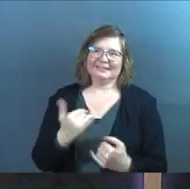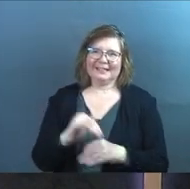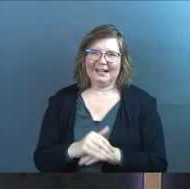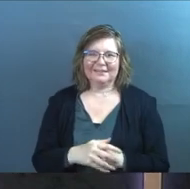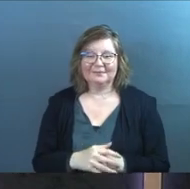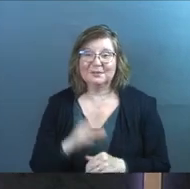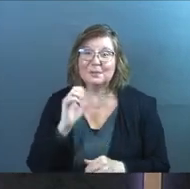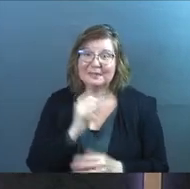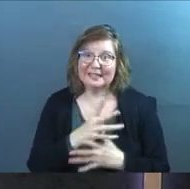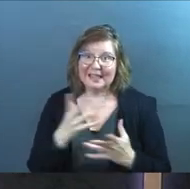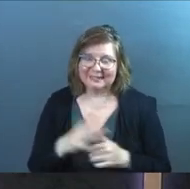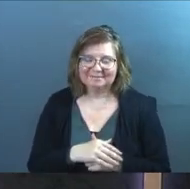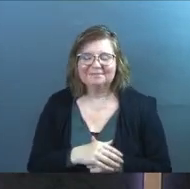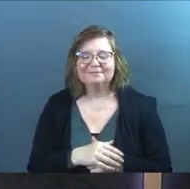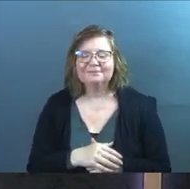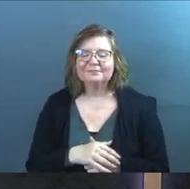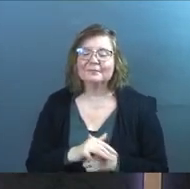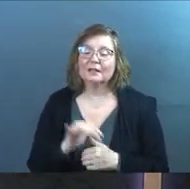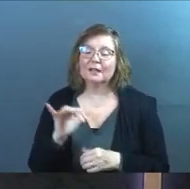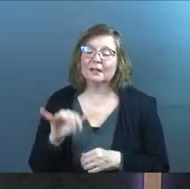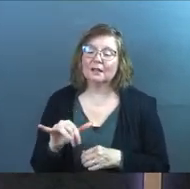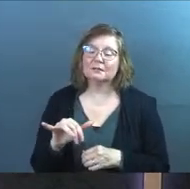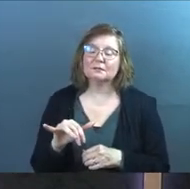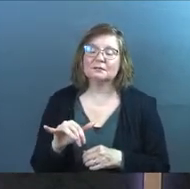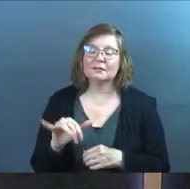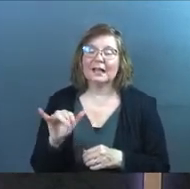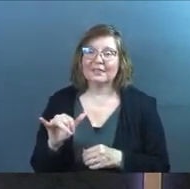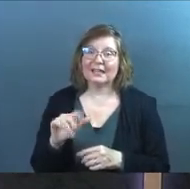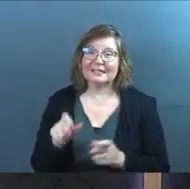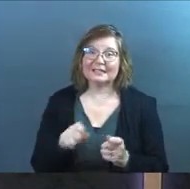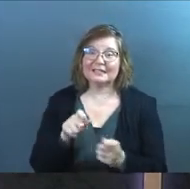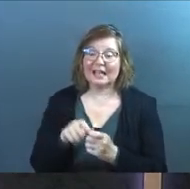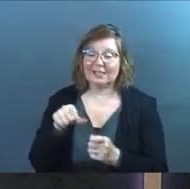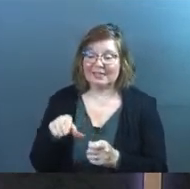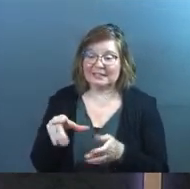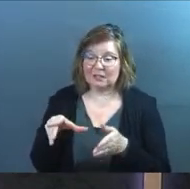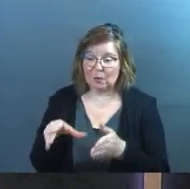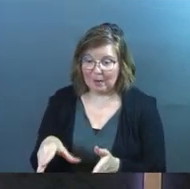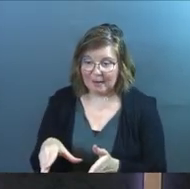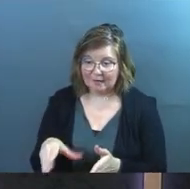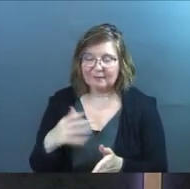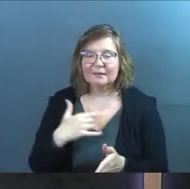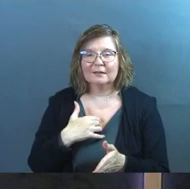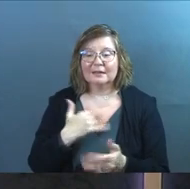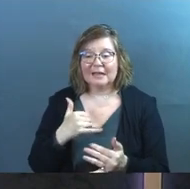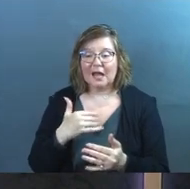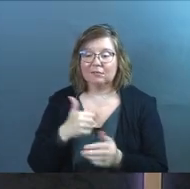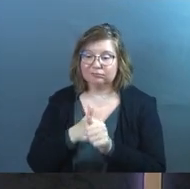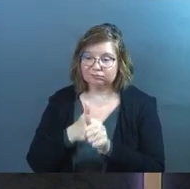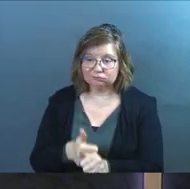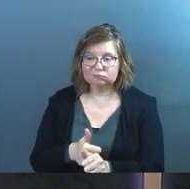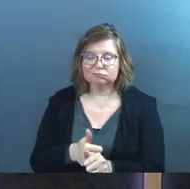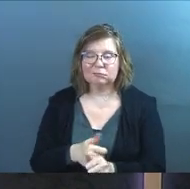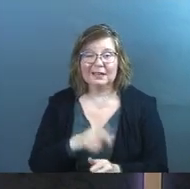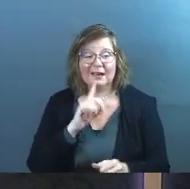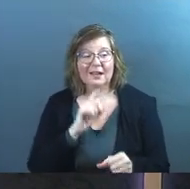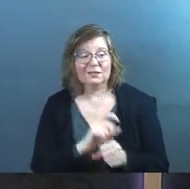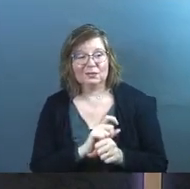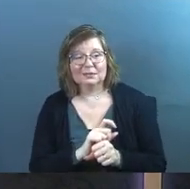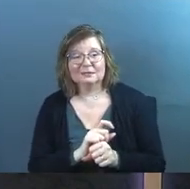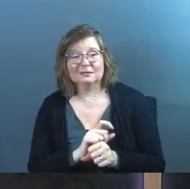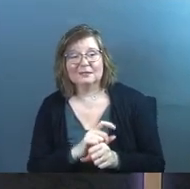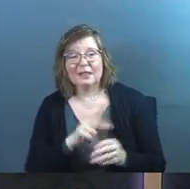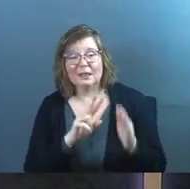you missed out on a bunch, huh? No, but that's it's that exactly. This is the way. Now go and walk in it. Some of you guys are like, actually,